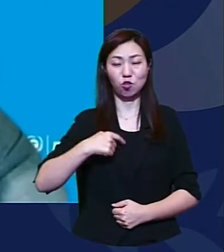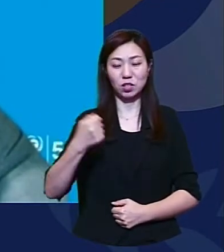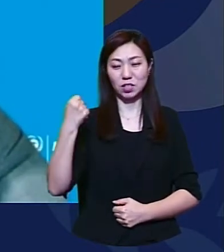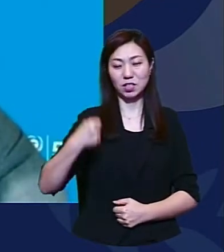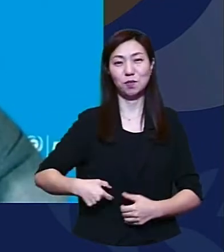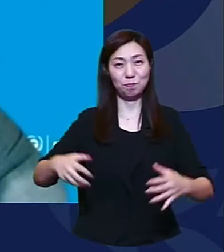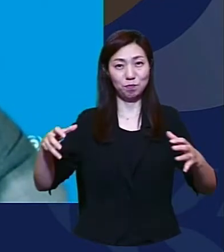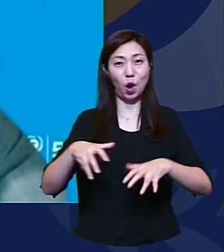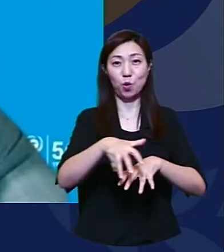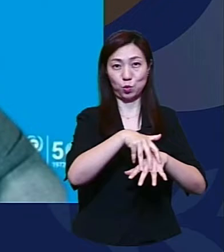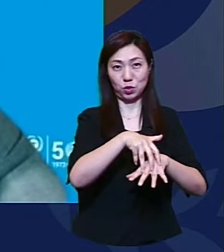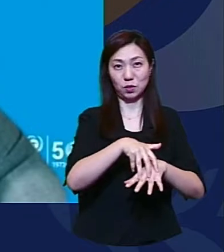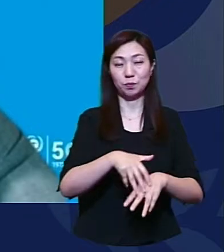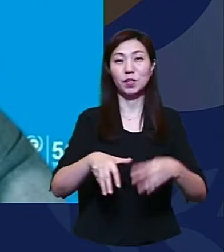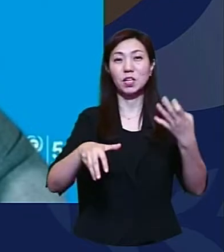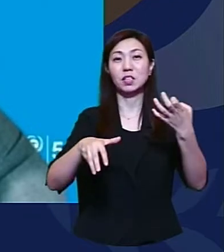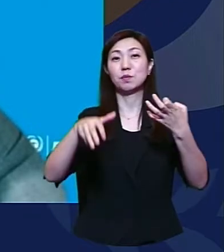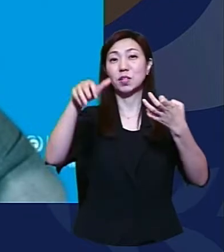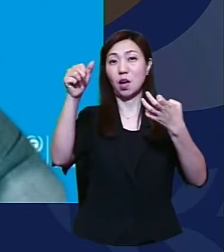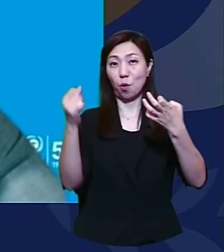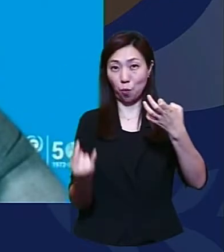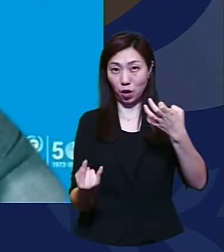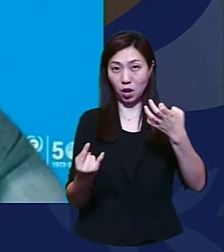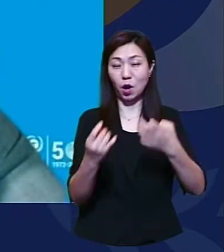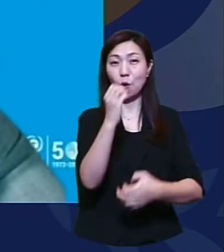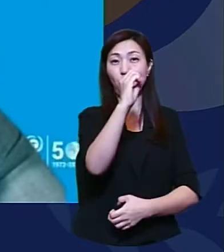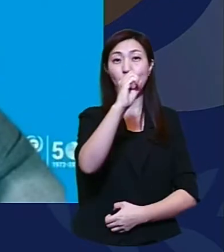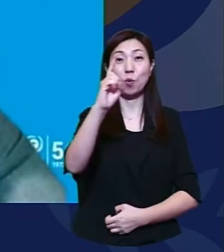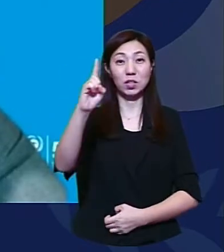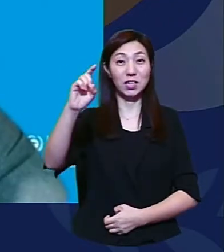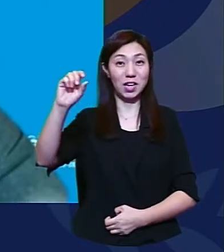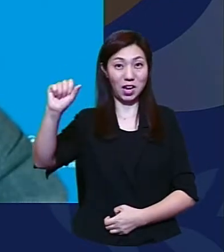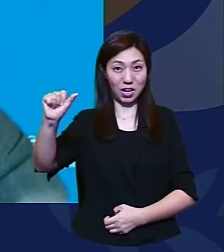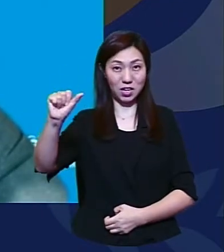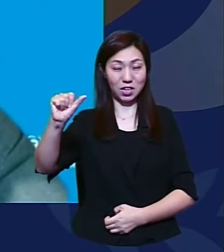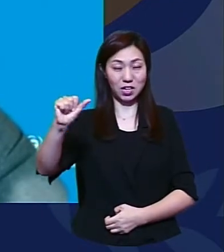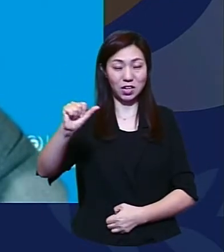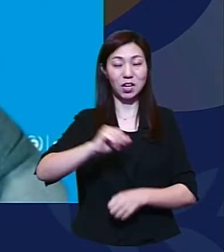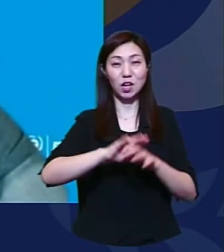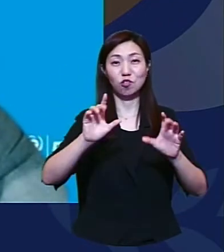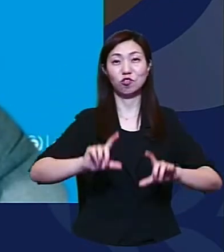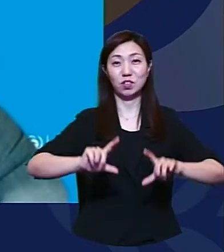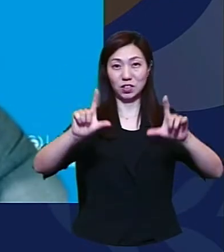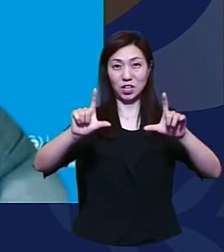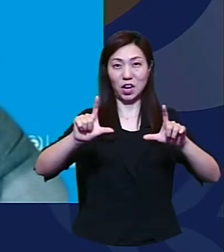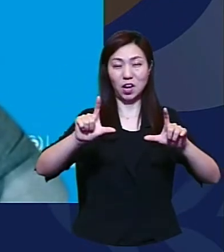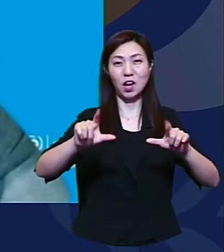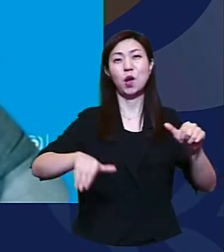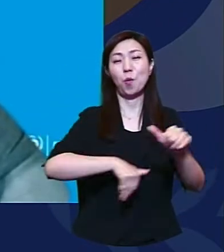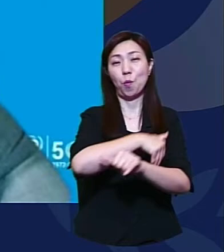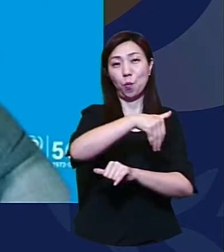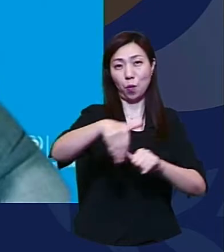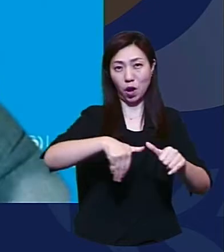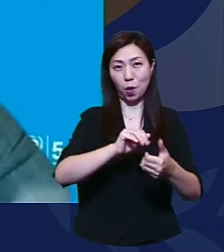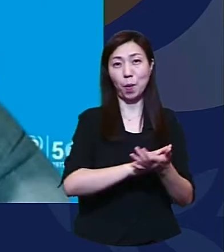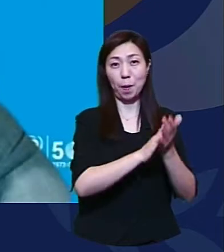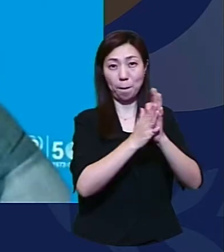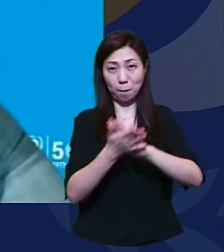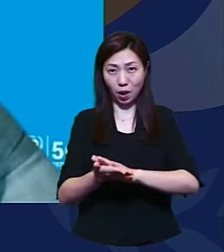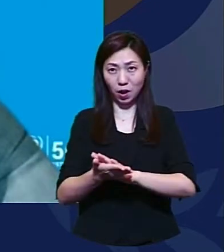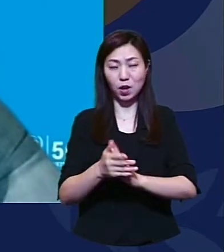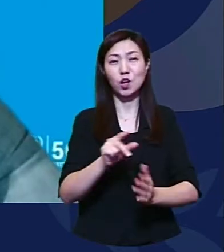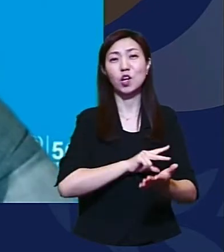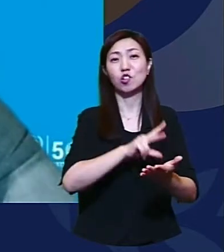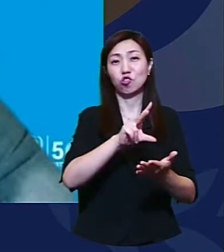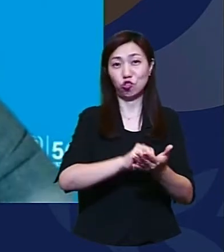this 14th Seoul ODA International Conference virtually. I'm